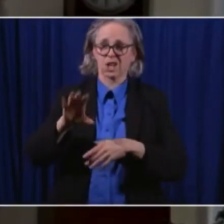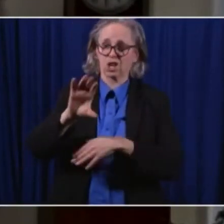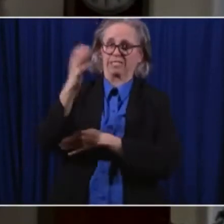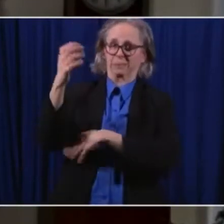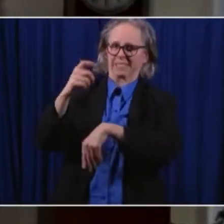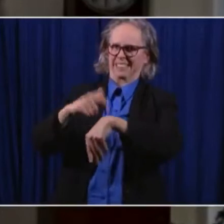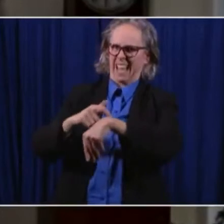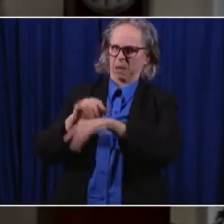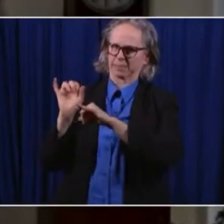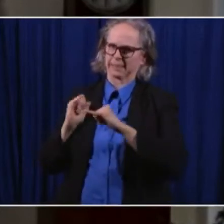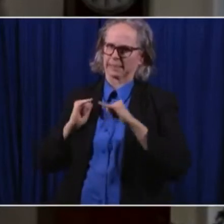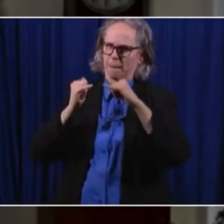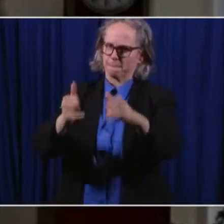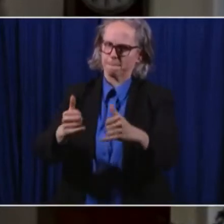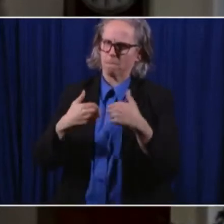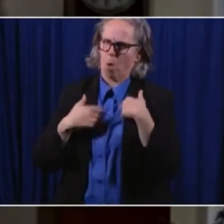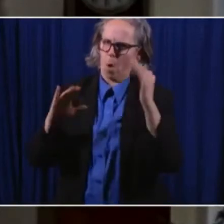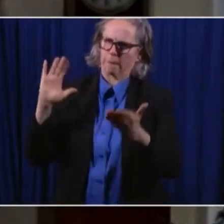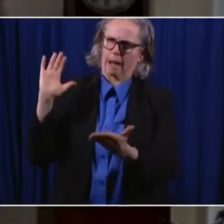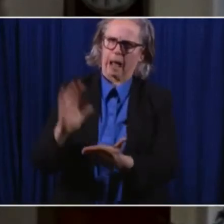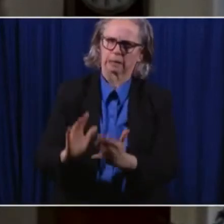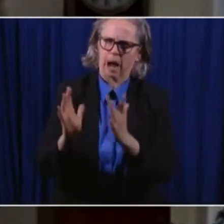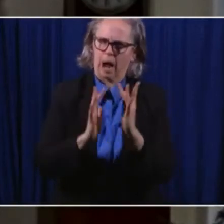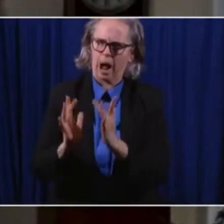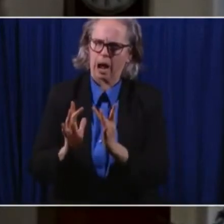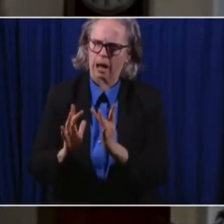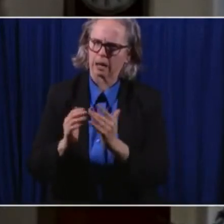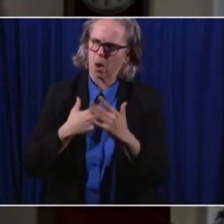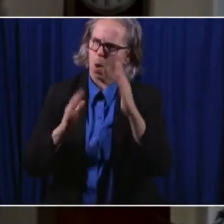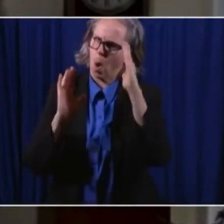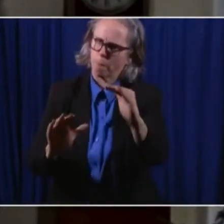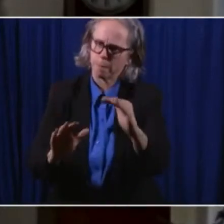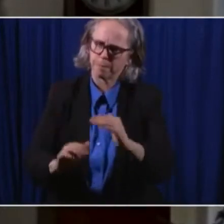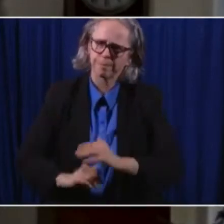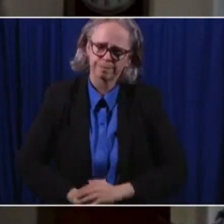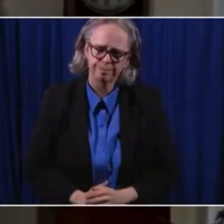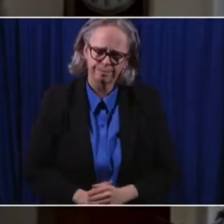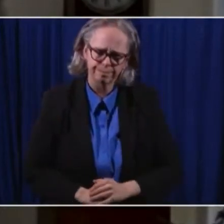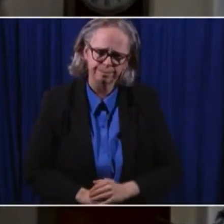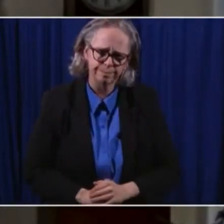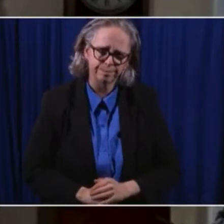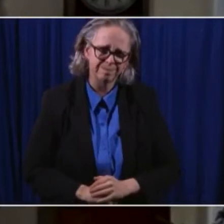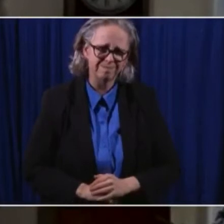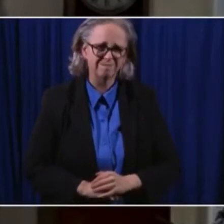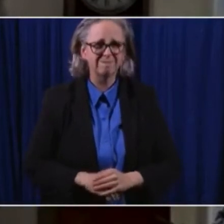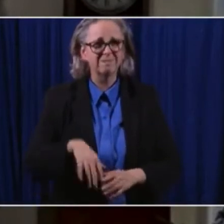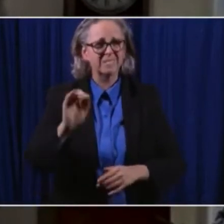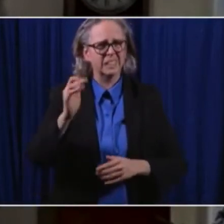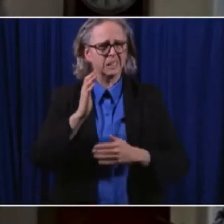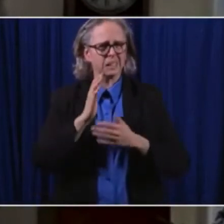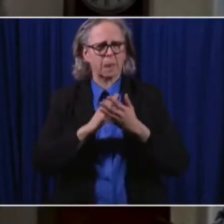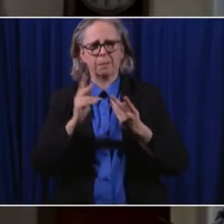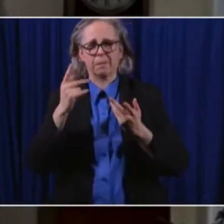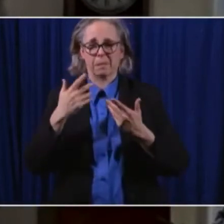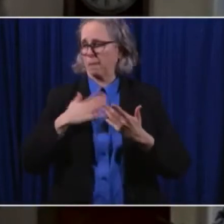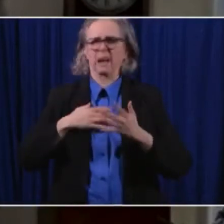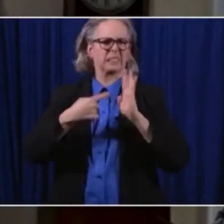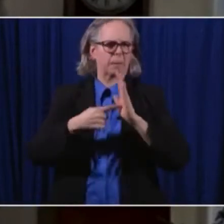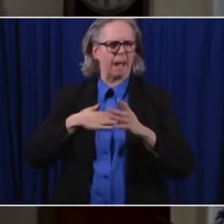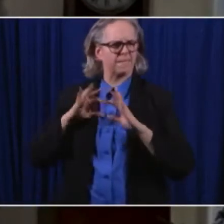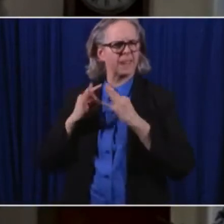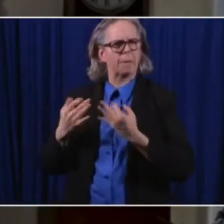know it's, it's a longer period of time. Some people, like in our family, we've historically celebrated on Christmas Eve. So